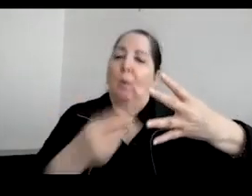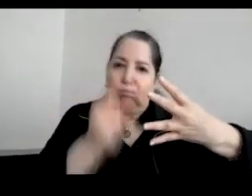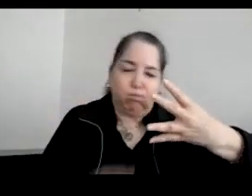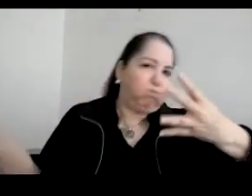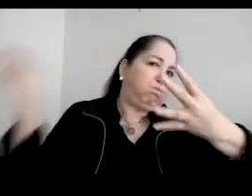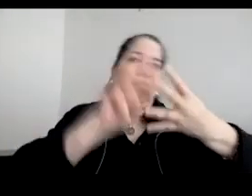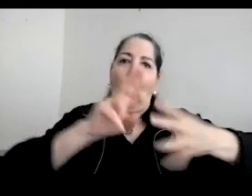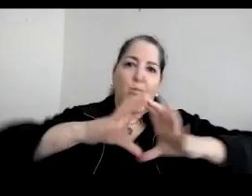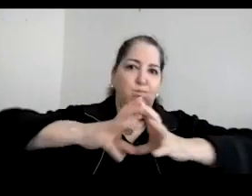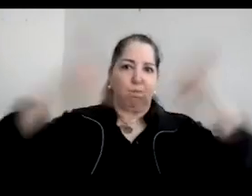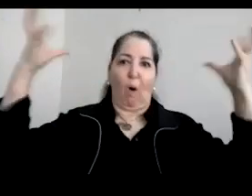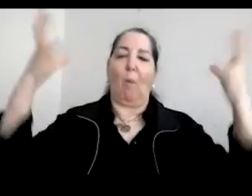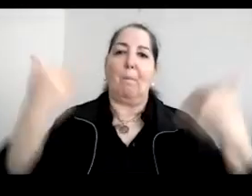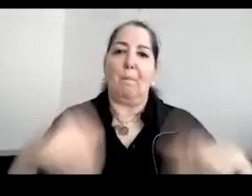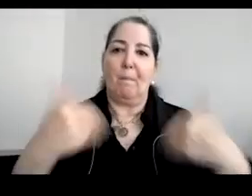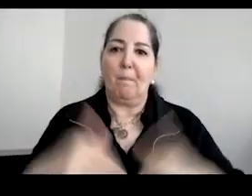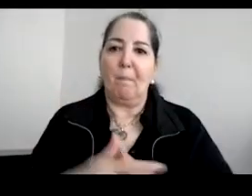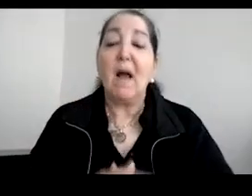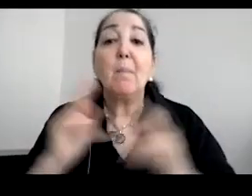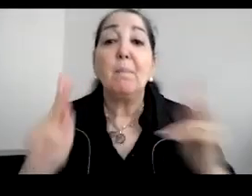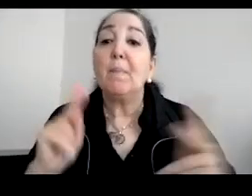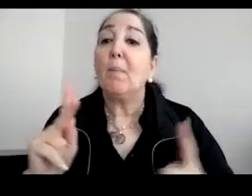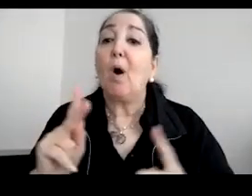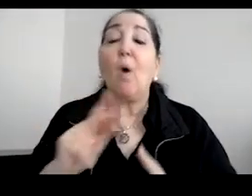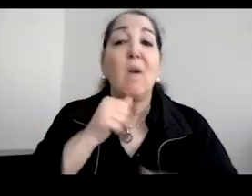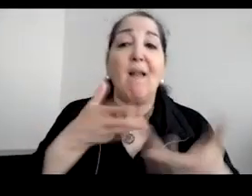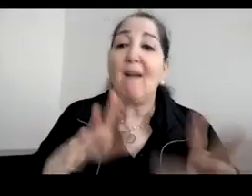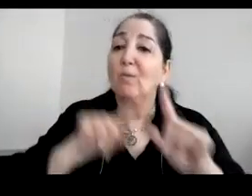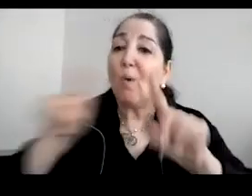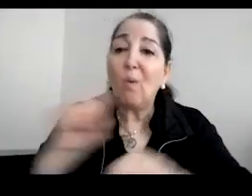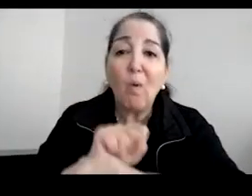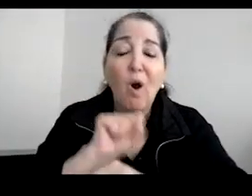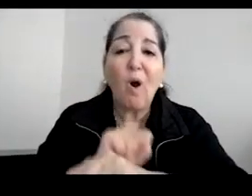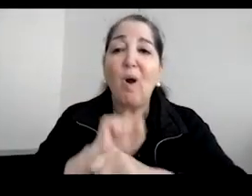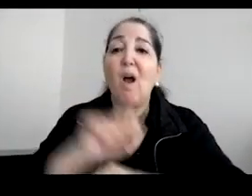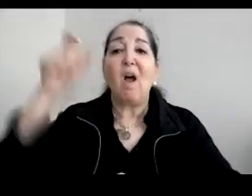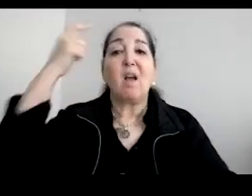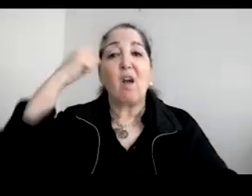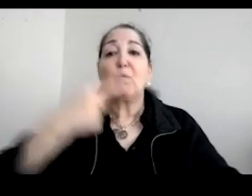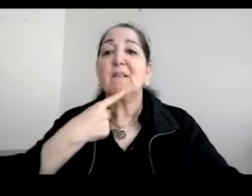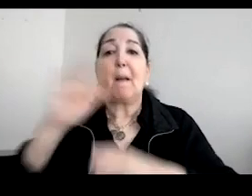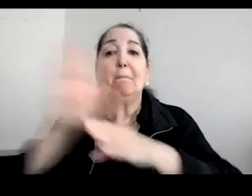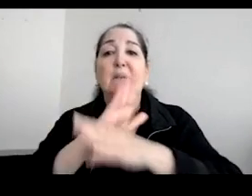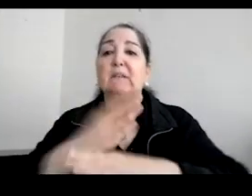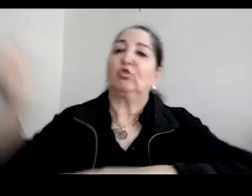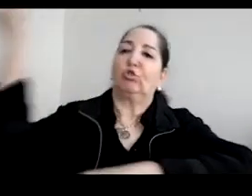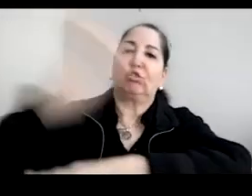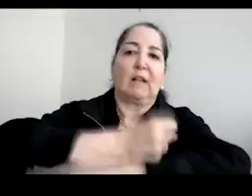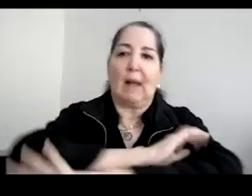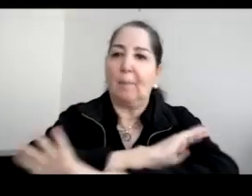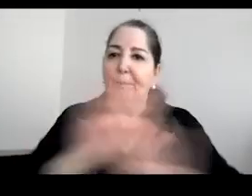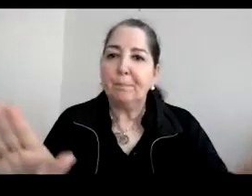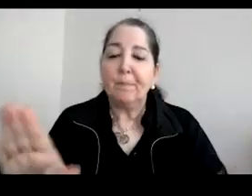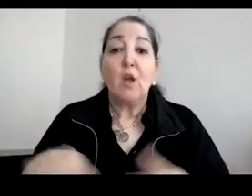went into place, workers weren't allowed to go into work, you saw unemployment insurance claims just explode. So they rose to 3.3 million.